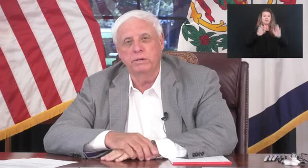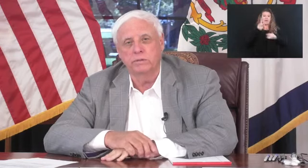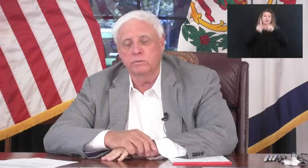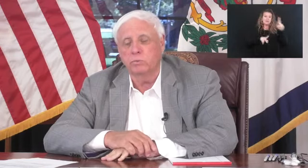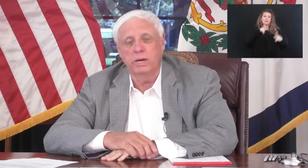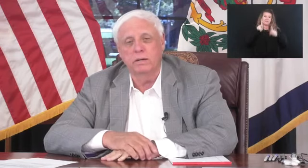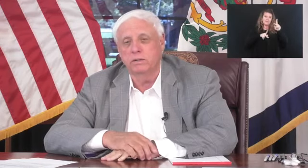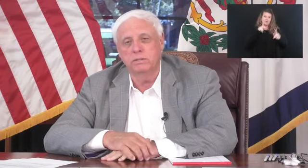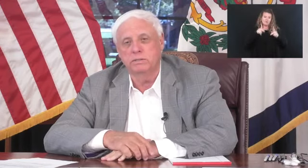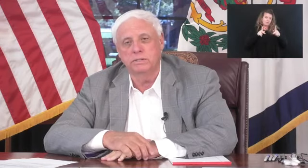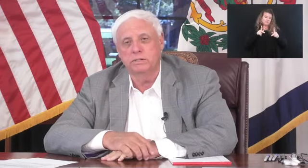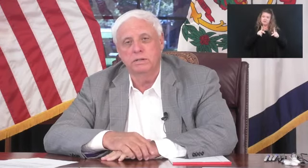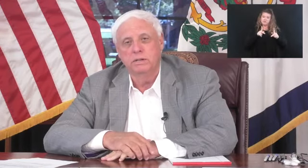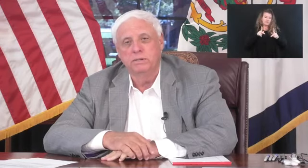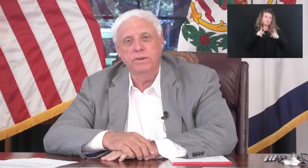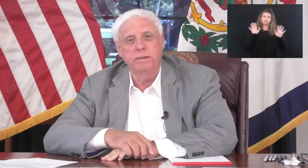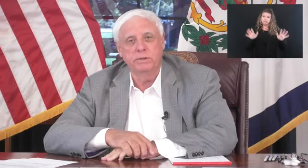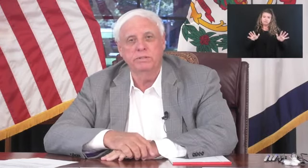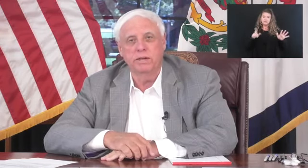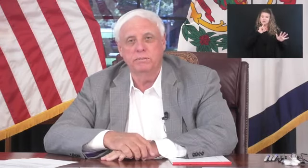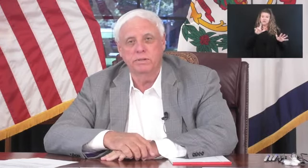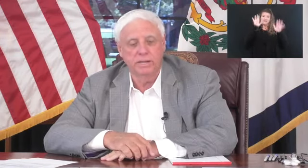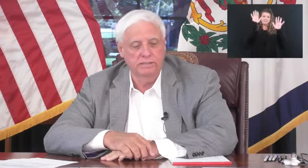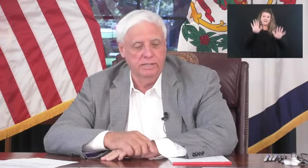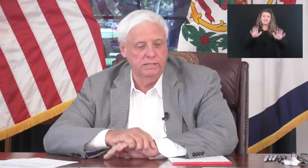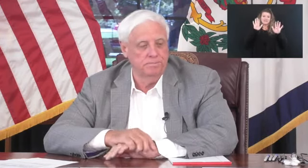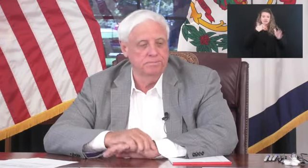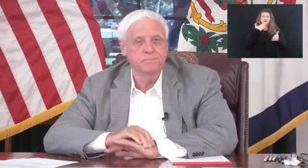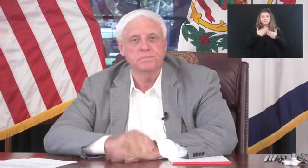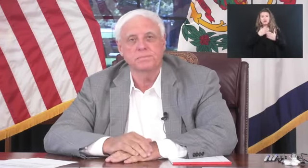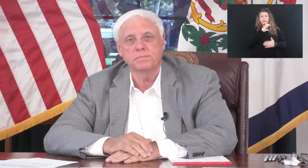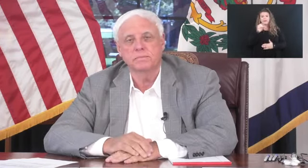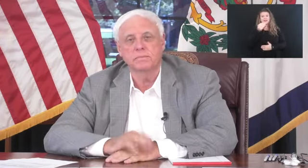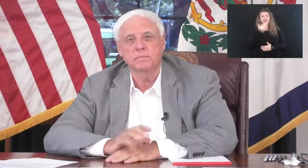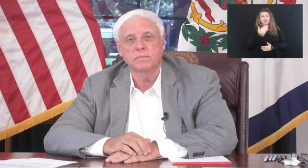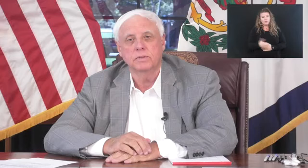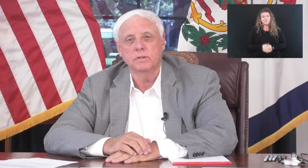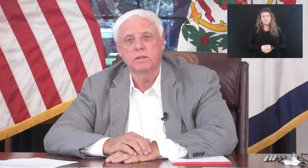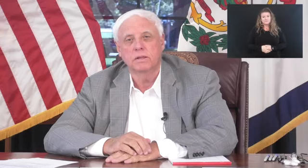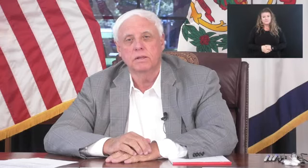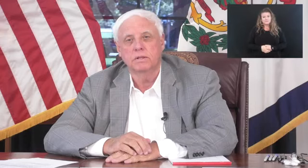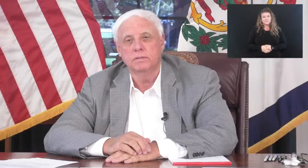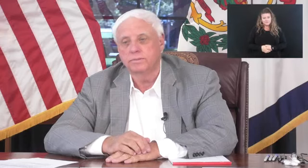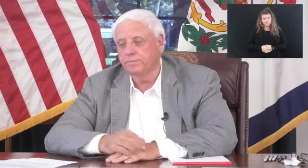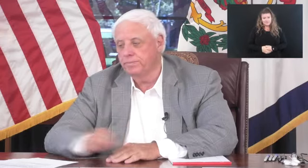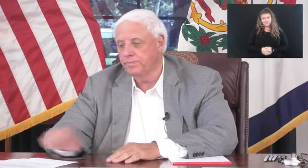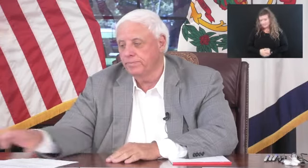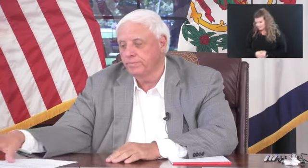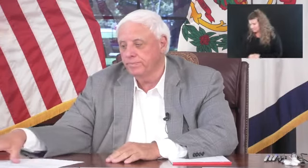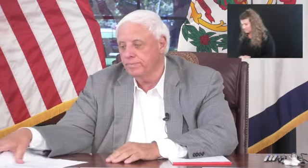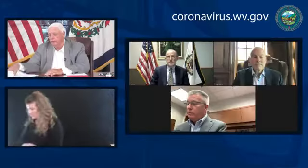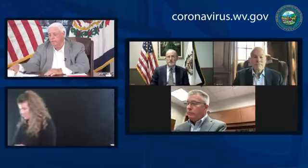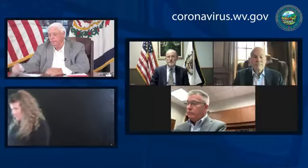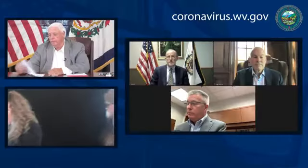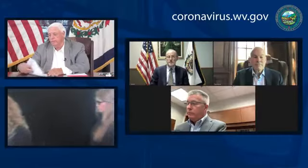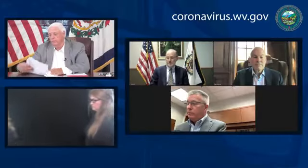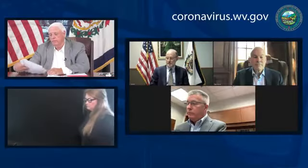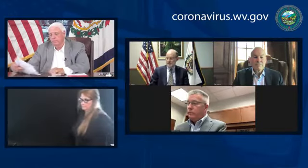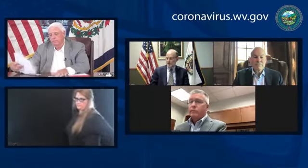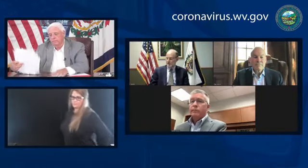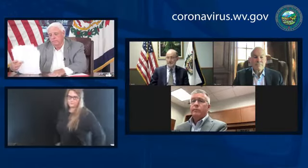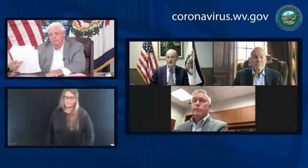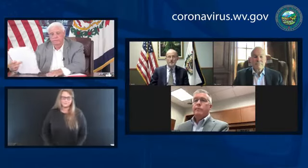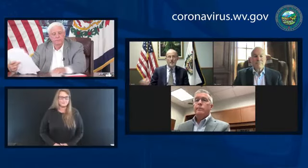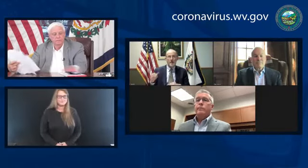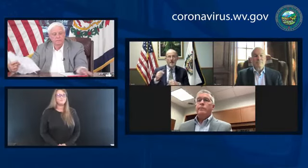Toyota. Wow, just a fabulous company. Thanks again. All right, thank you, Governor. Let's now go to Dr. Clay Marsh, our